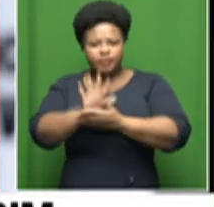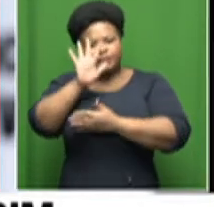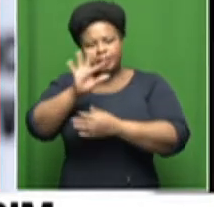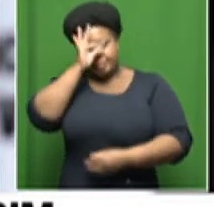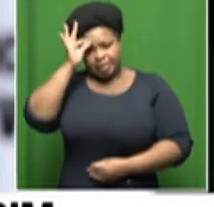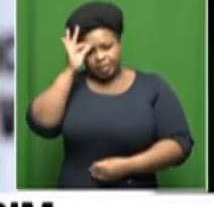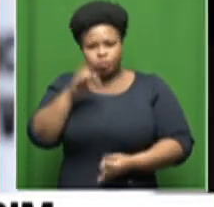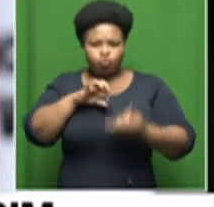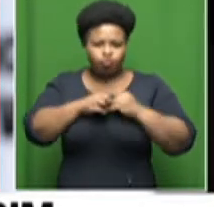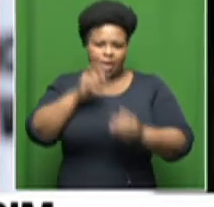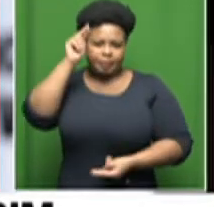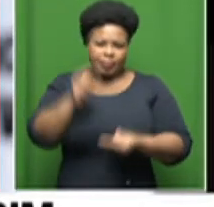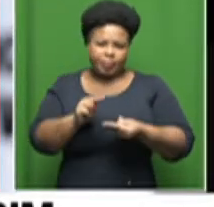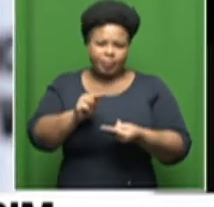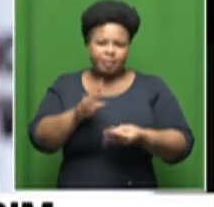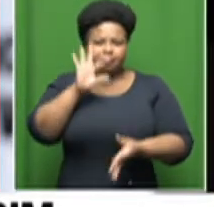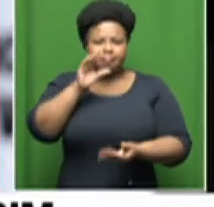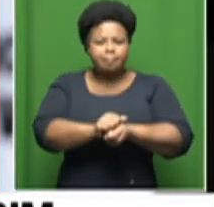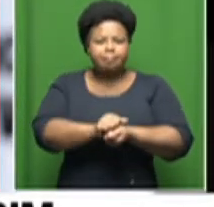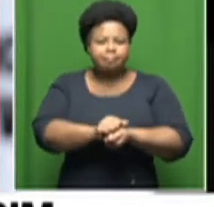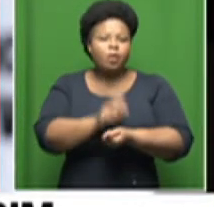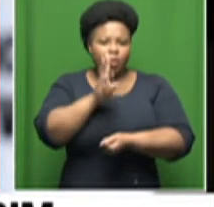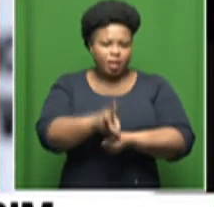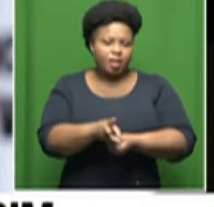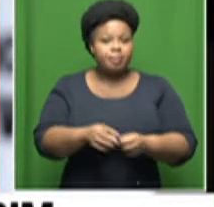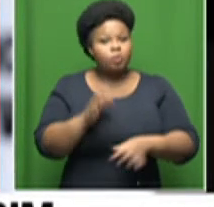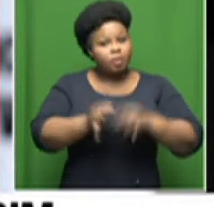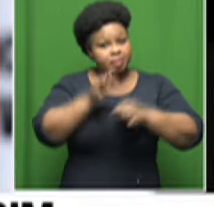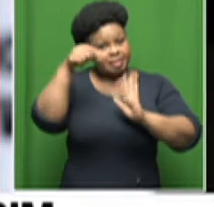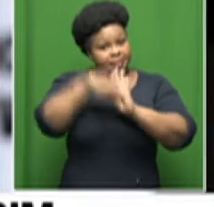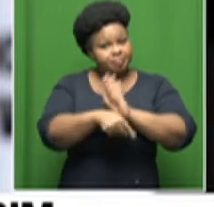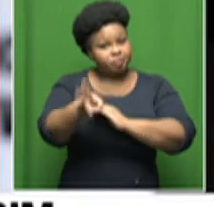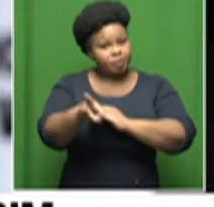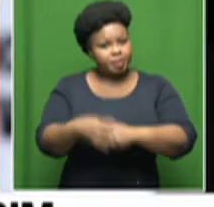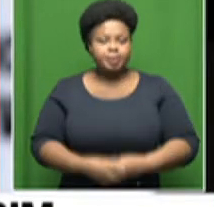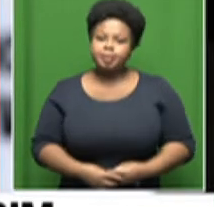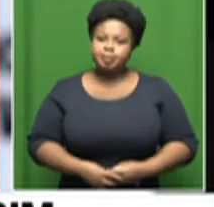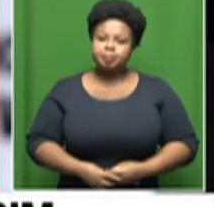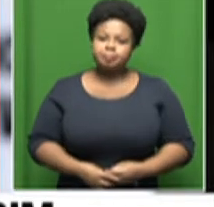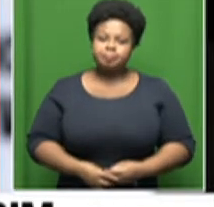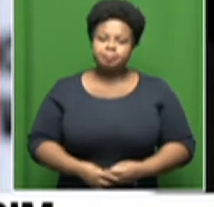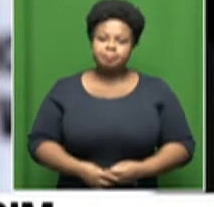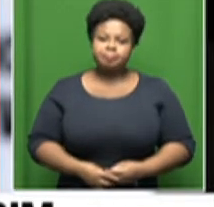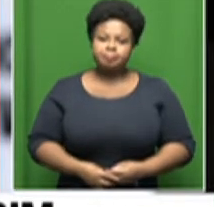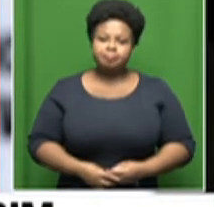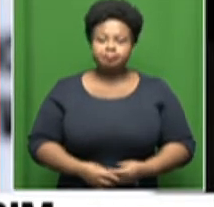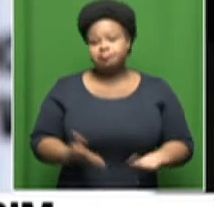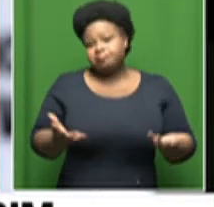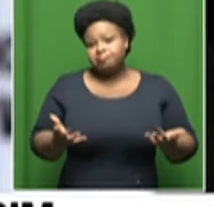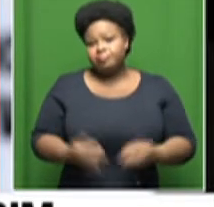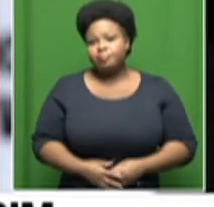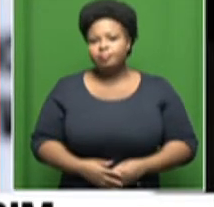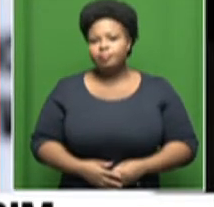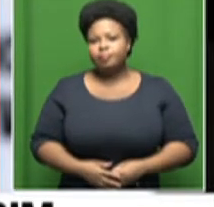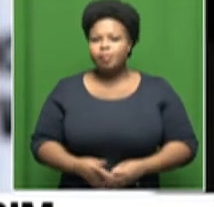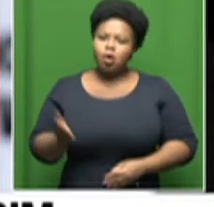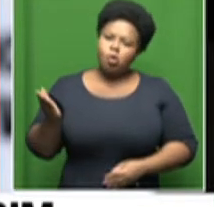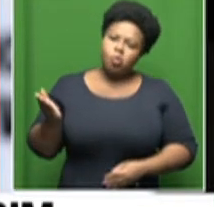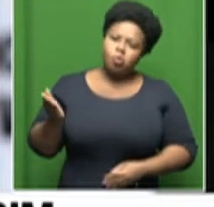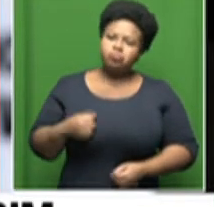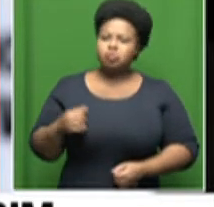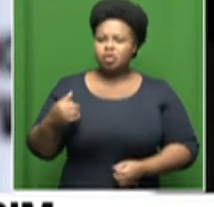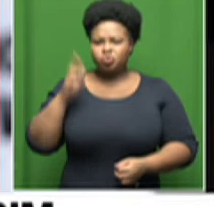try and capture this in a much more broader context. So by way of just a reminder about where